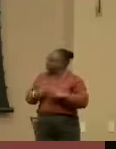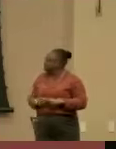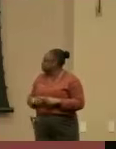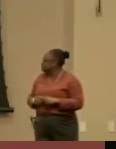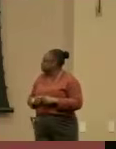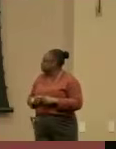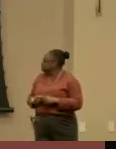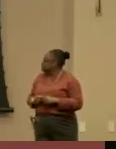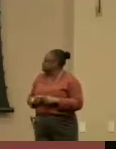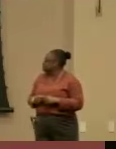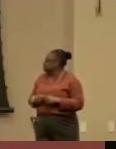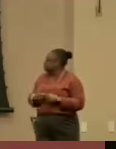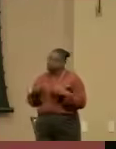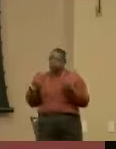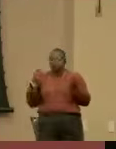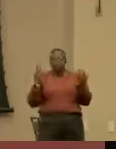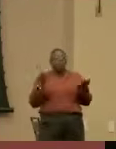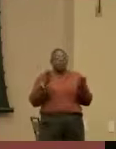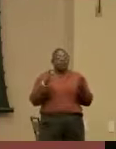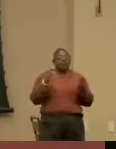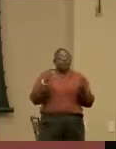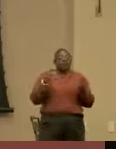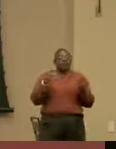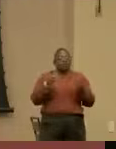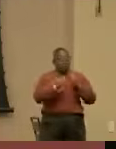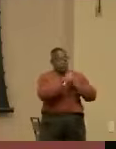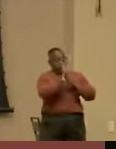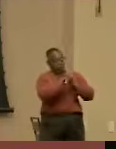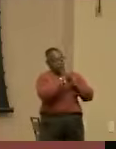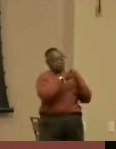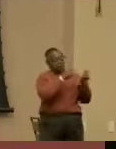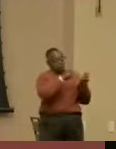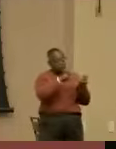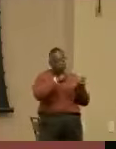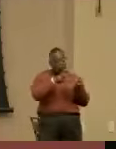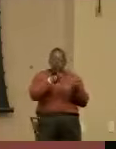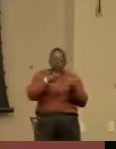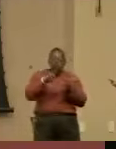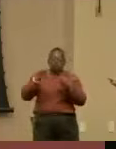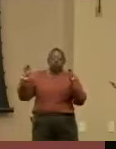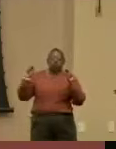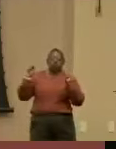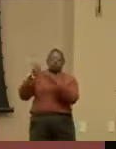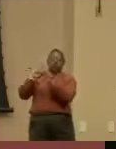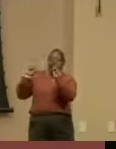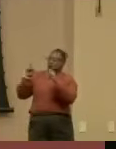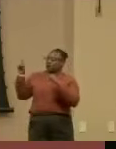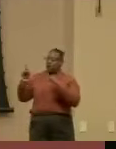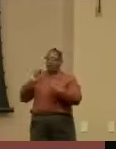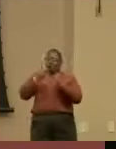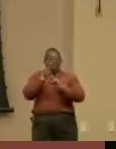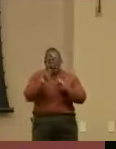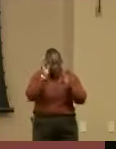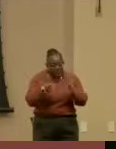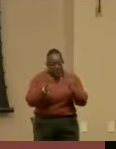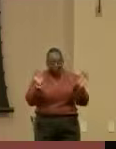So as I mentioned, we try to transition patients from dangerous ones to neutral or safe ones. Of course, we don't want to do this last minute,